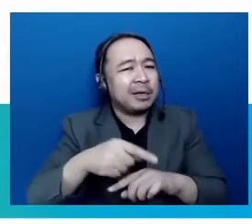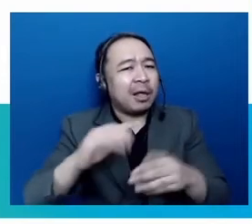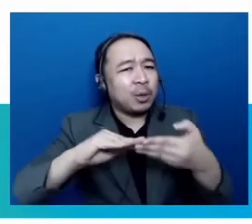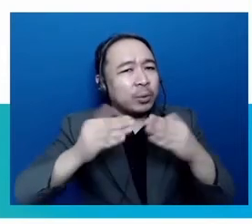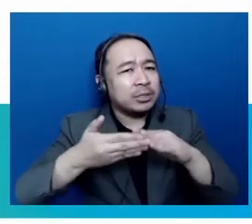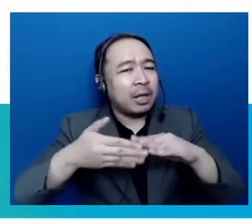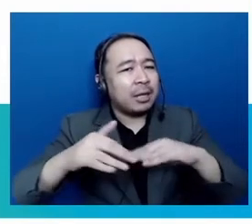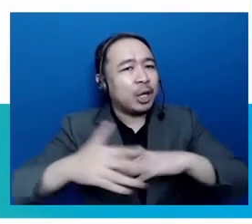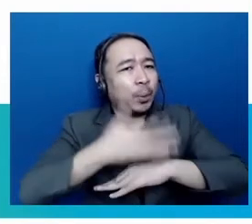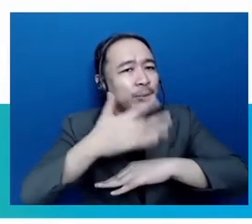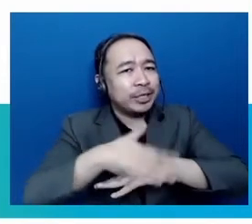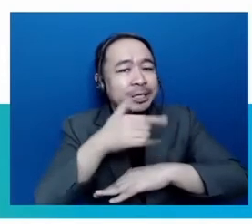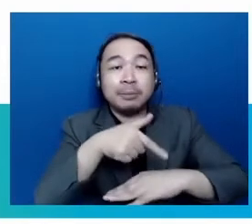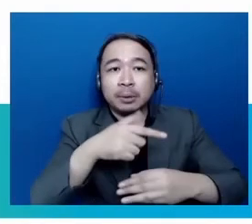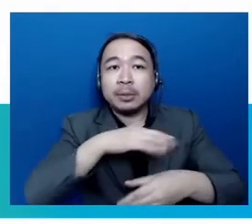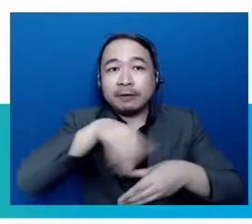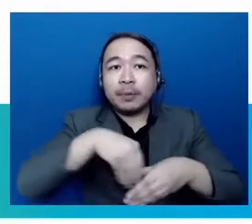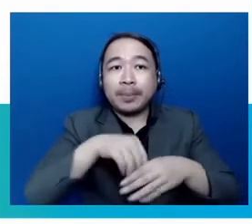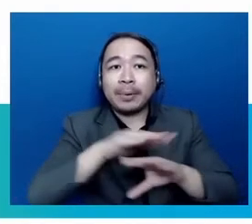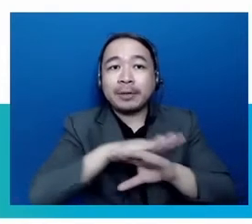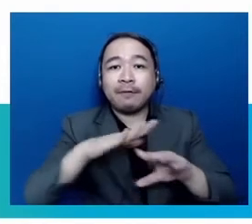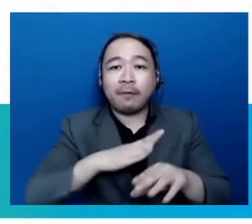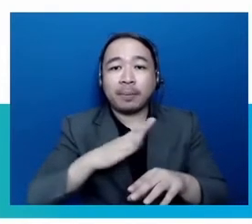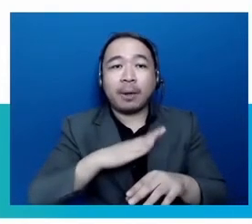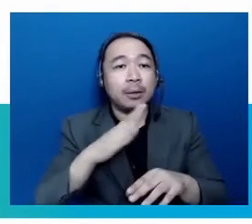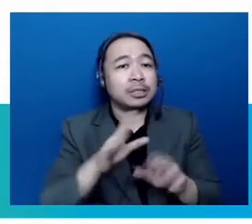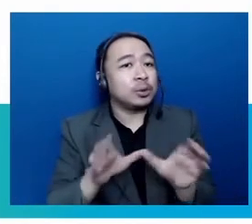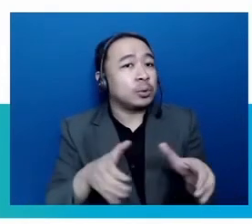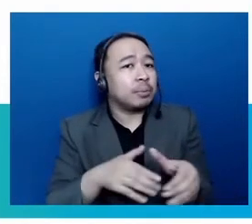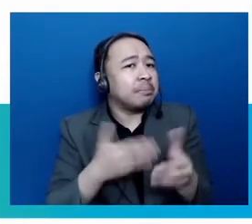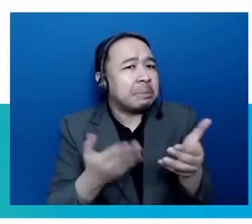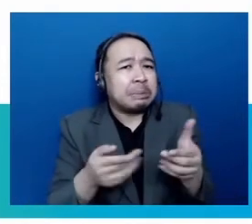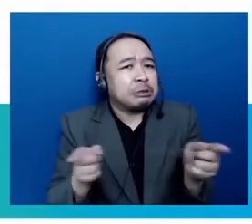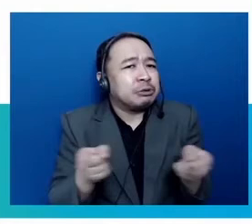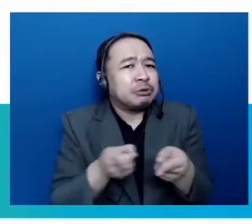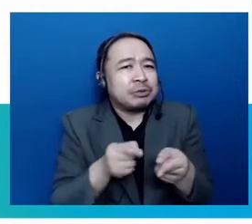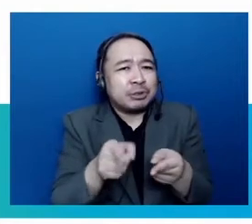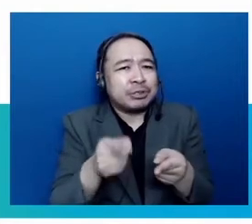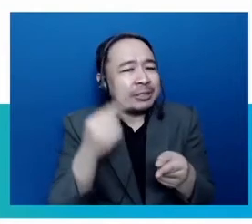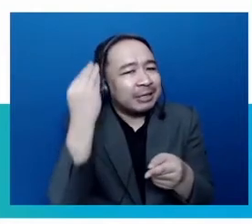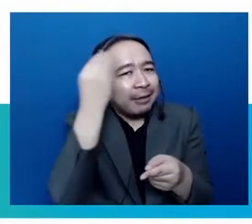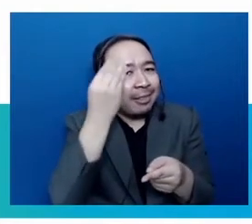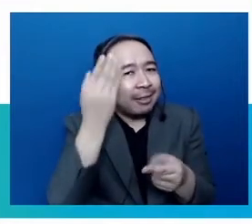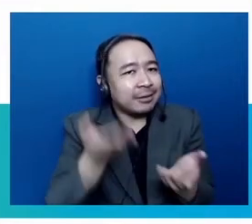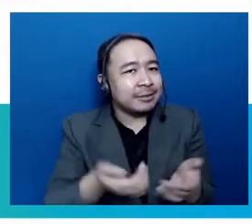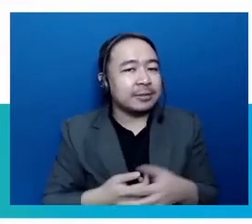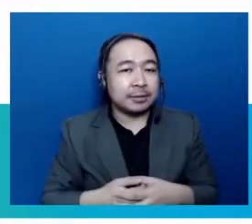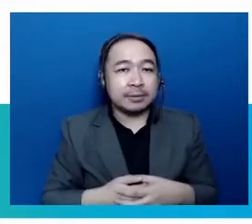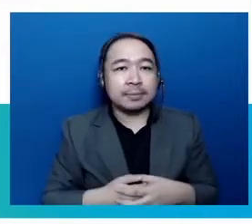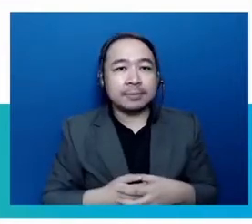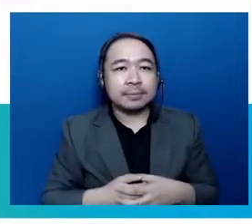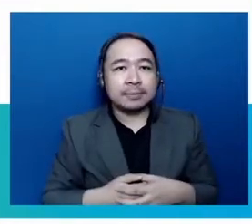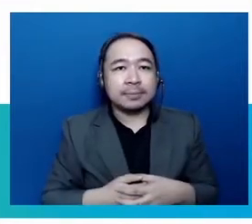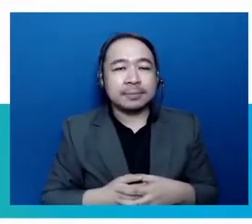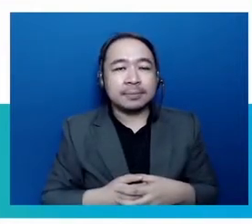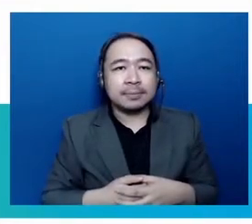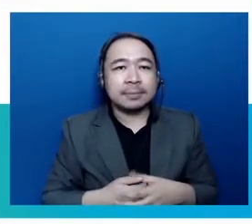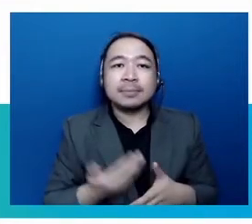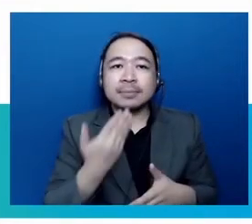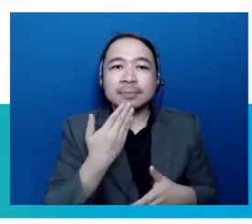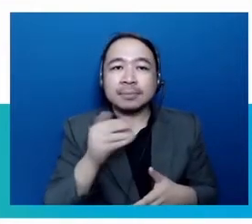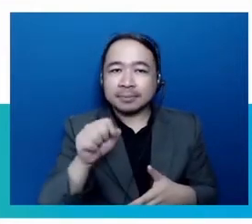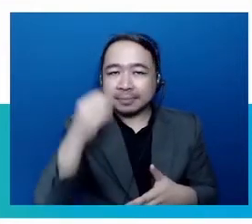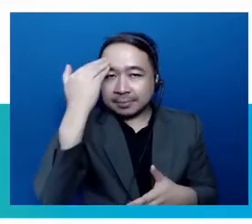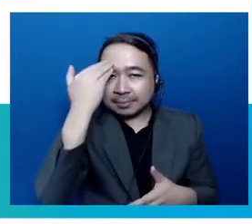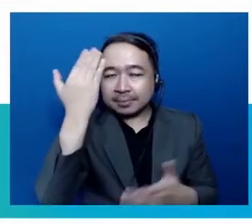is probably a part of the informal sector. So maybe just a few words on your thoughts. Thank you. And we do know that